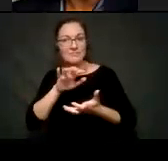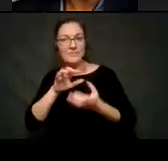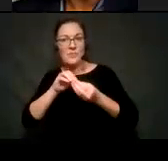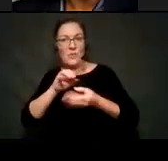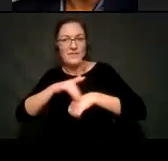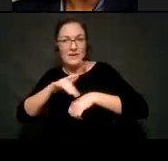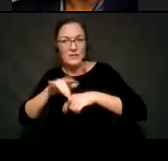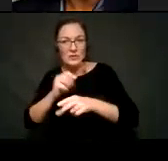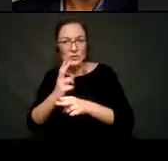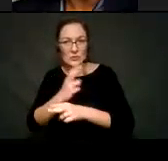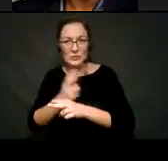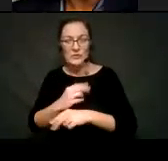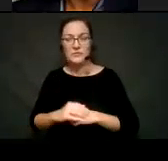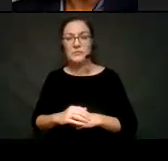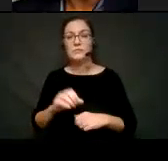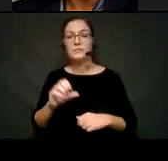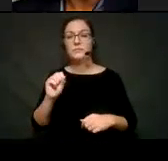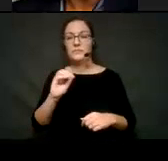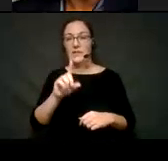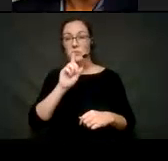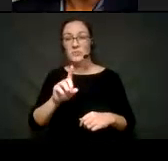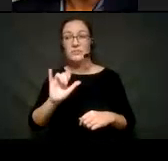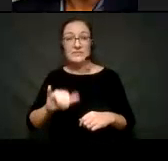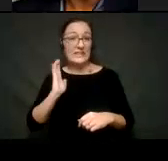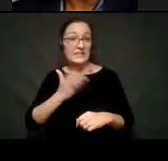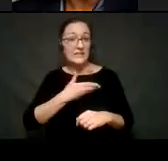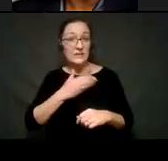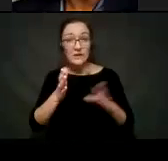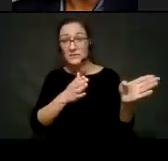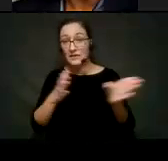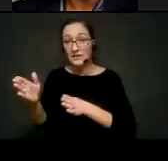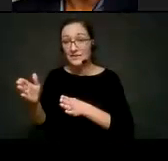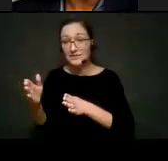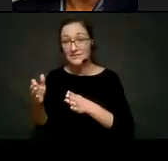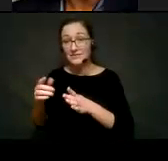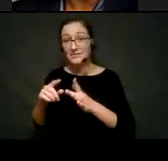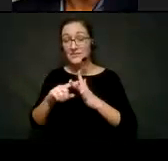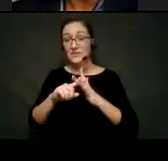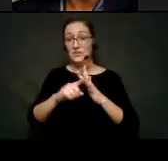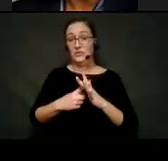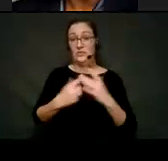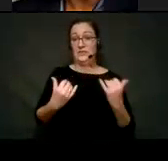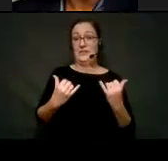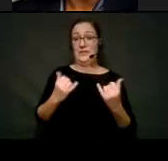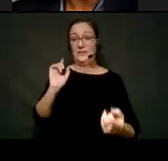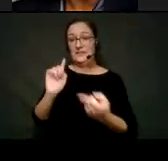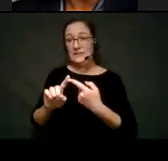So that is really where we're going between now and probably maybe May or June.